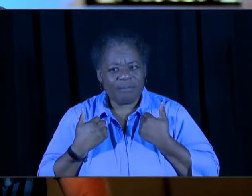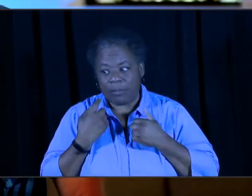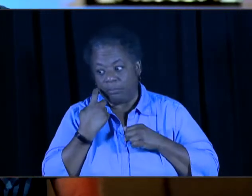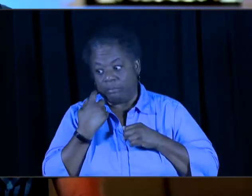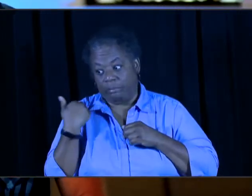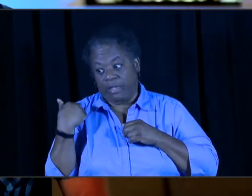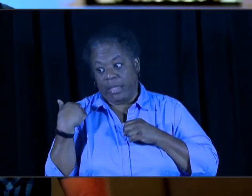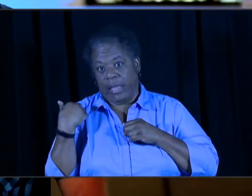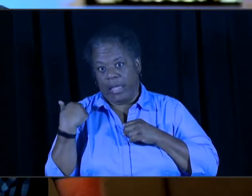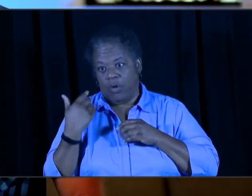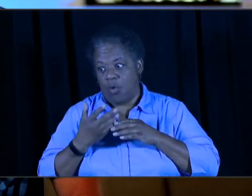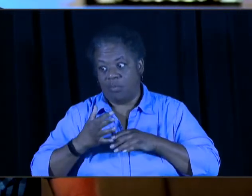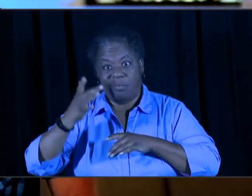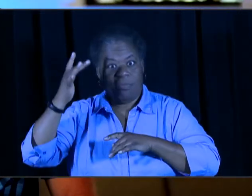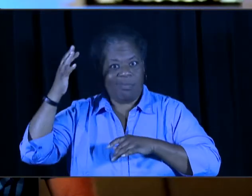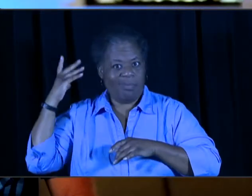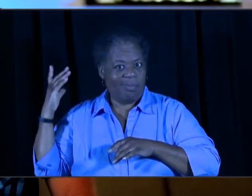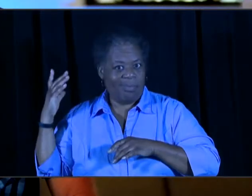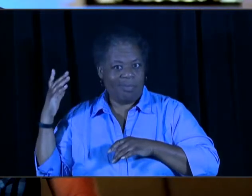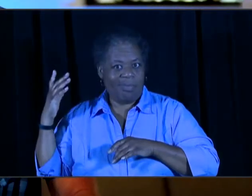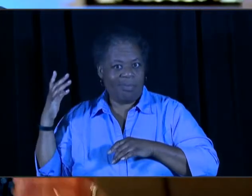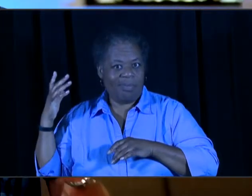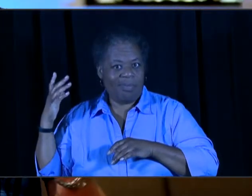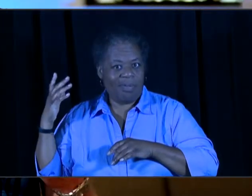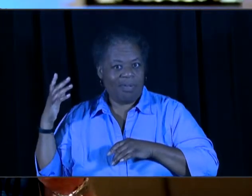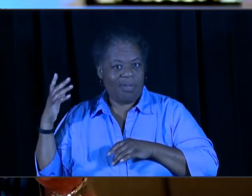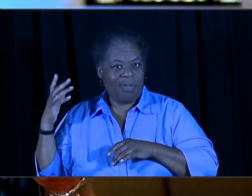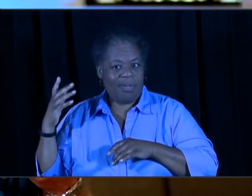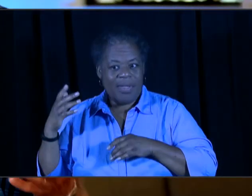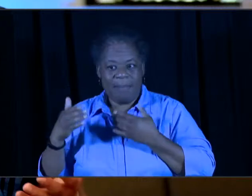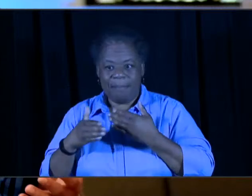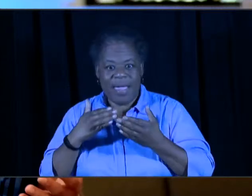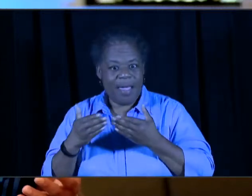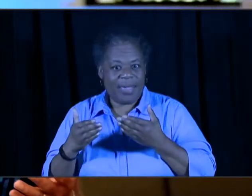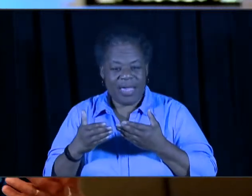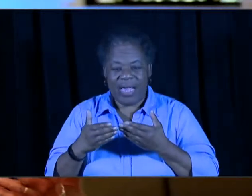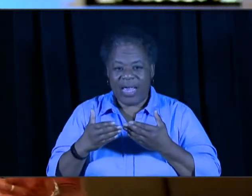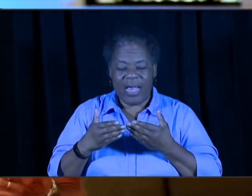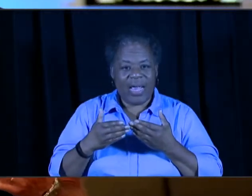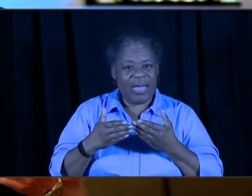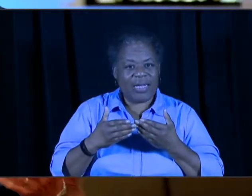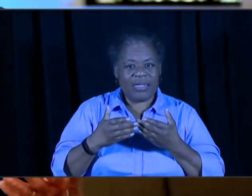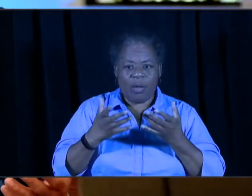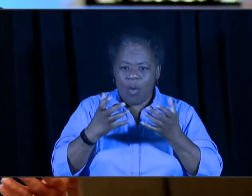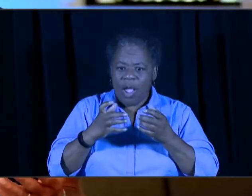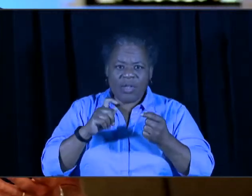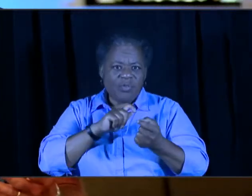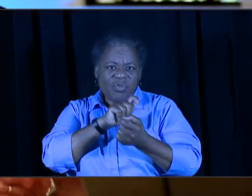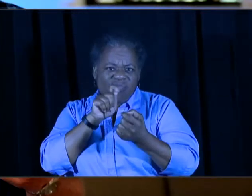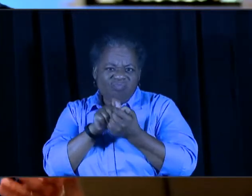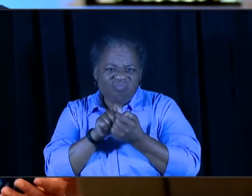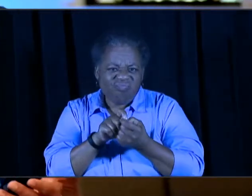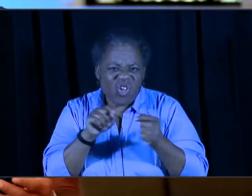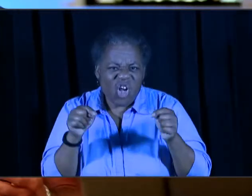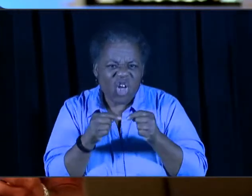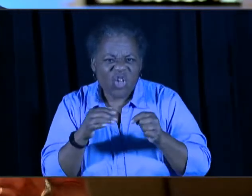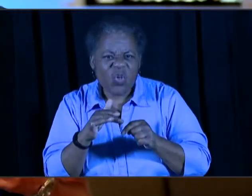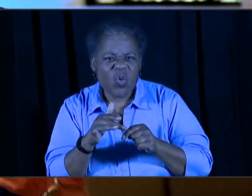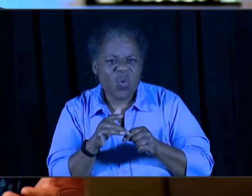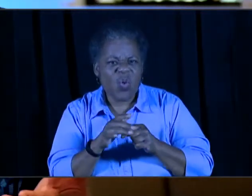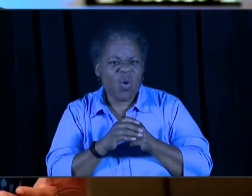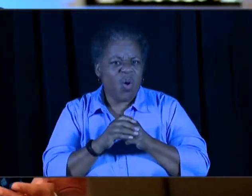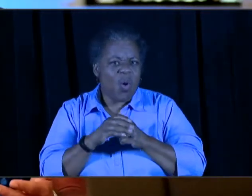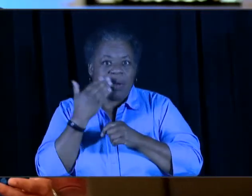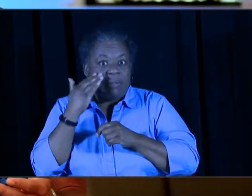or maybe a long time ago. They might have done it maliciously or unknowingly, but either way,